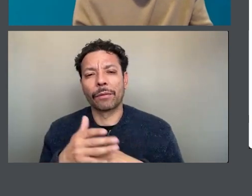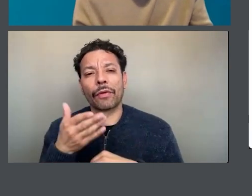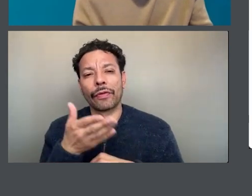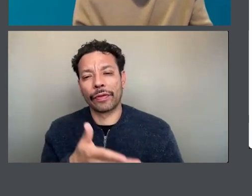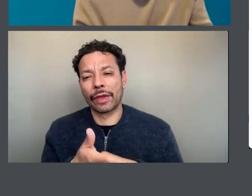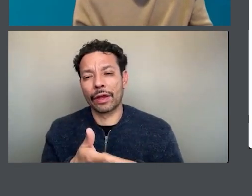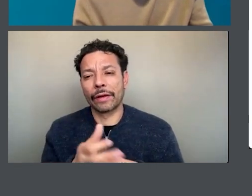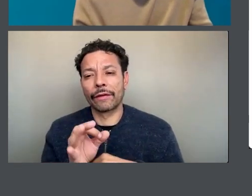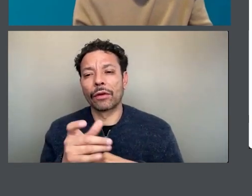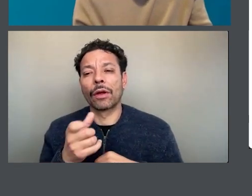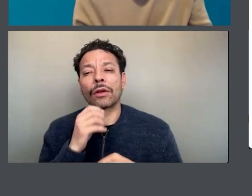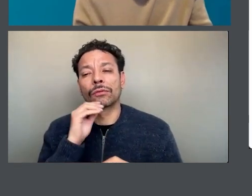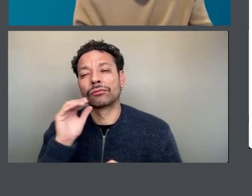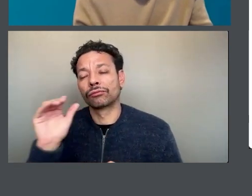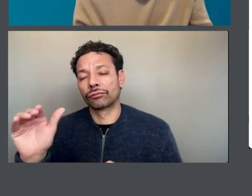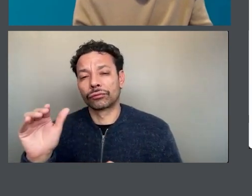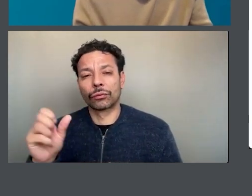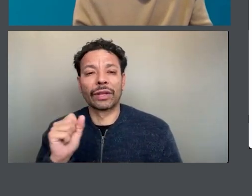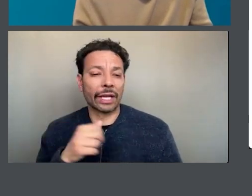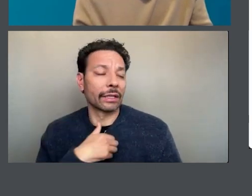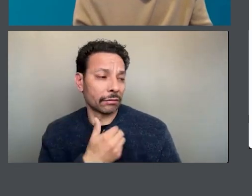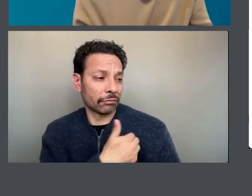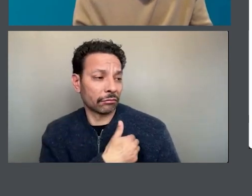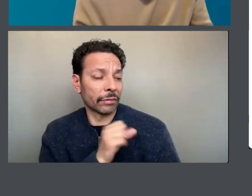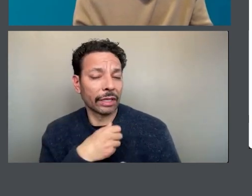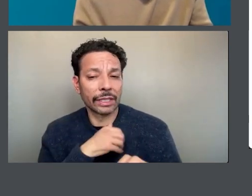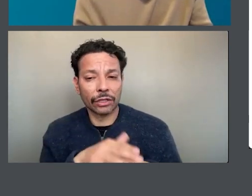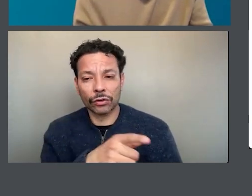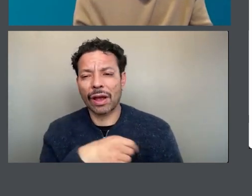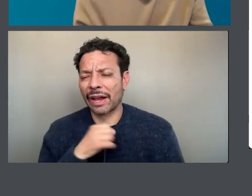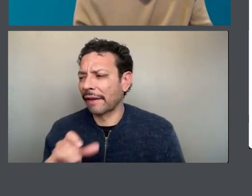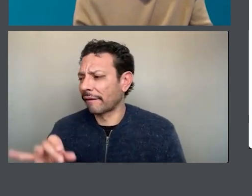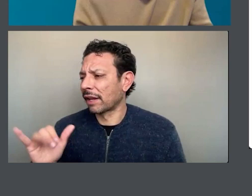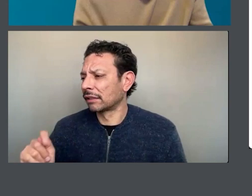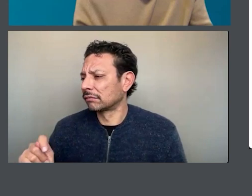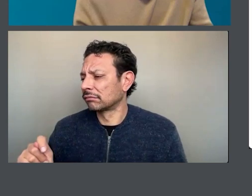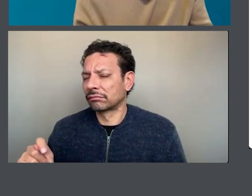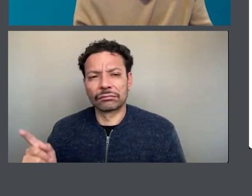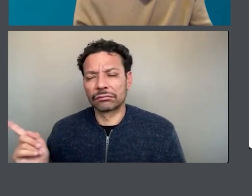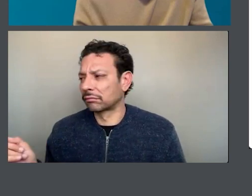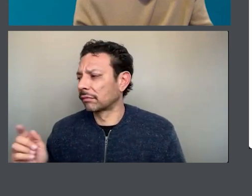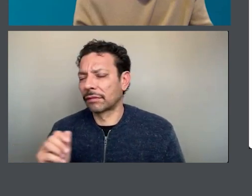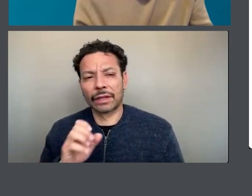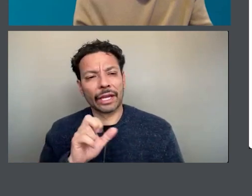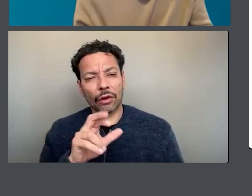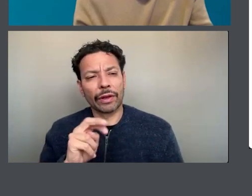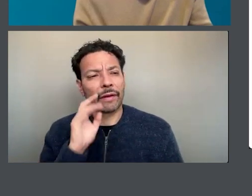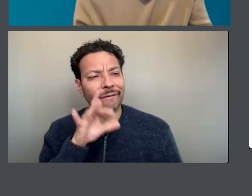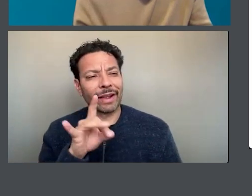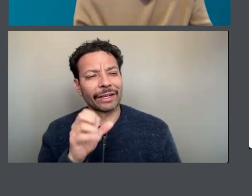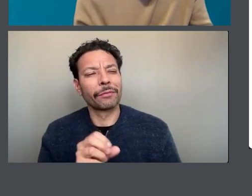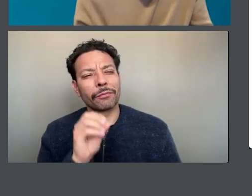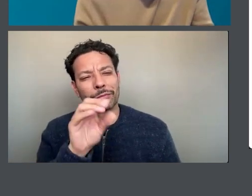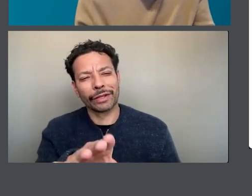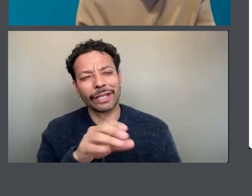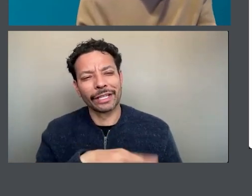there. And if you want to reach out, we can also send it to you. I can find it in the chat. Oh yeah, Erin will find it and put it in the